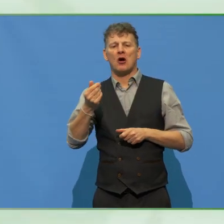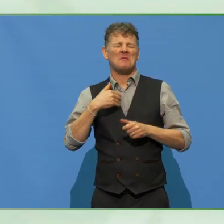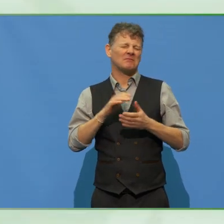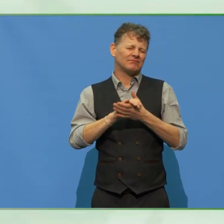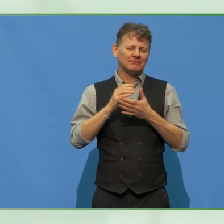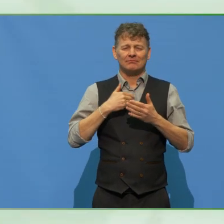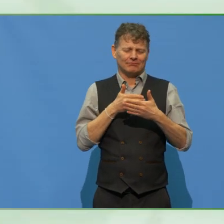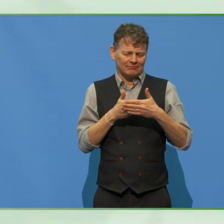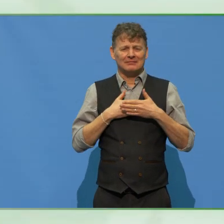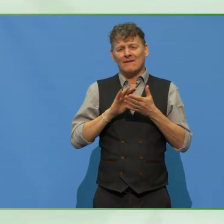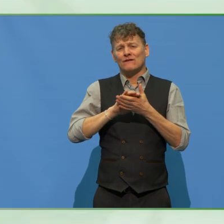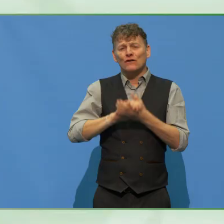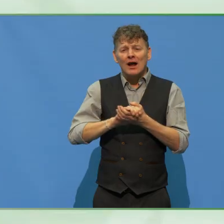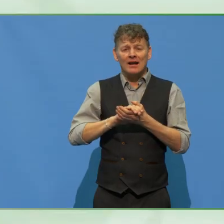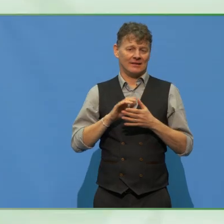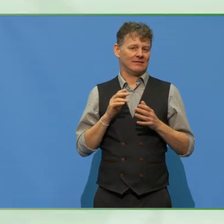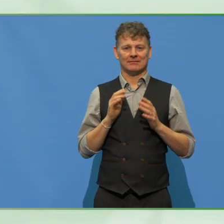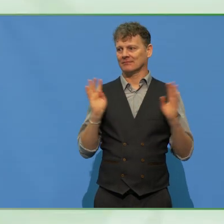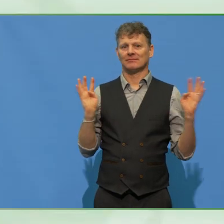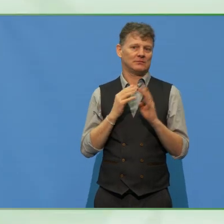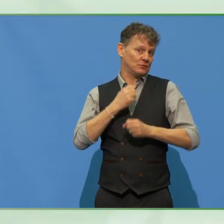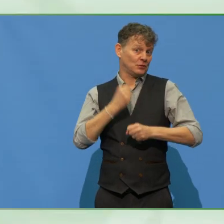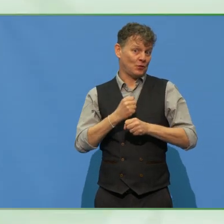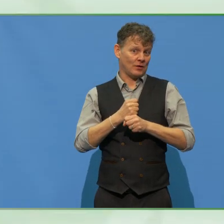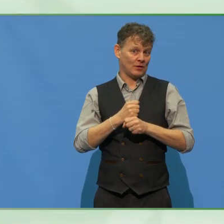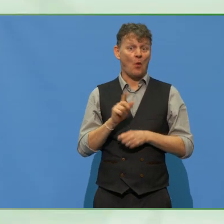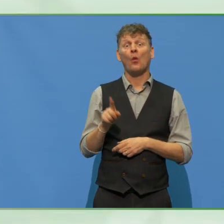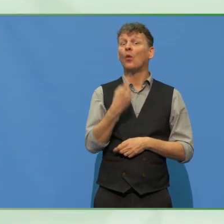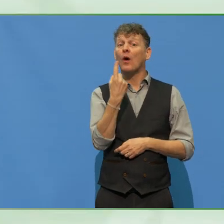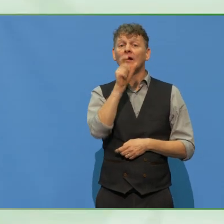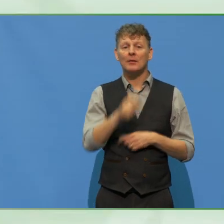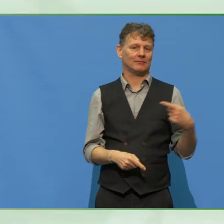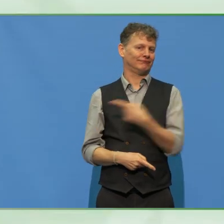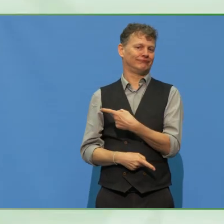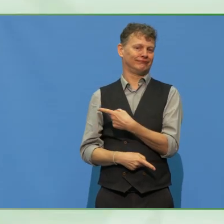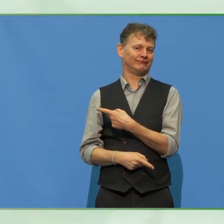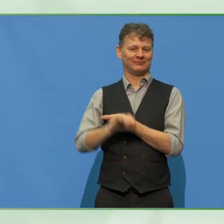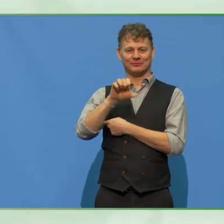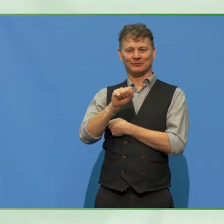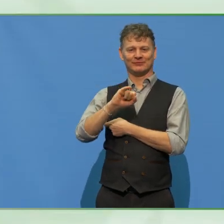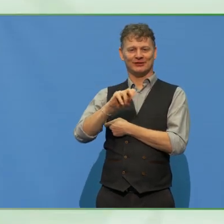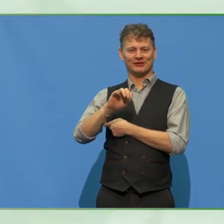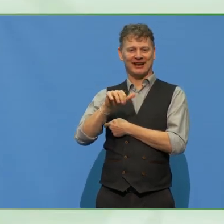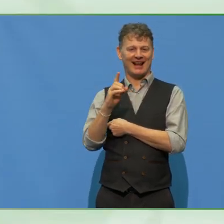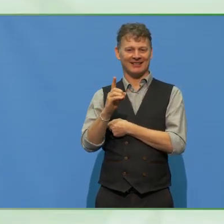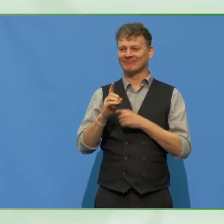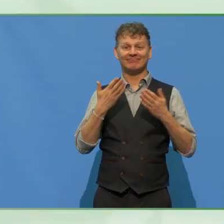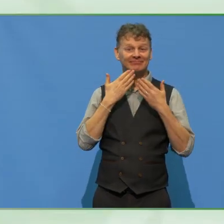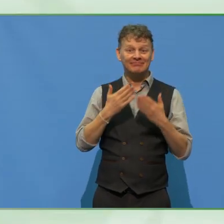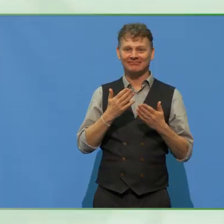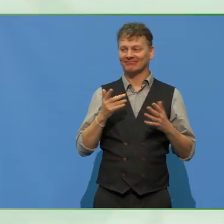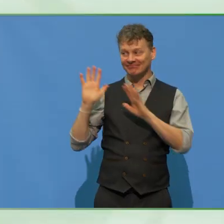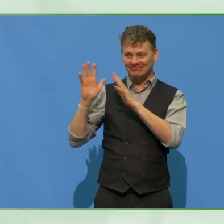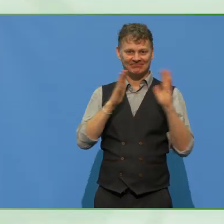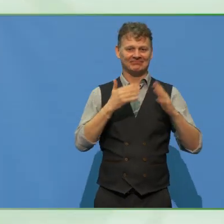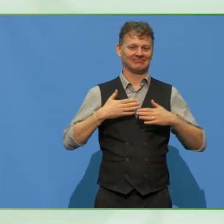decade in this role. And one of those is incredible Sinead Burt. Please give it up for her. Thank you both. Thank you so much.